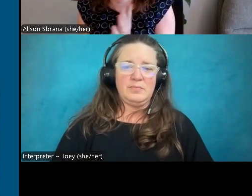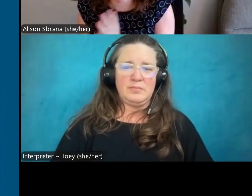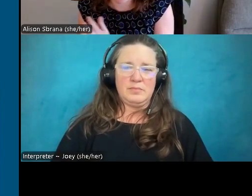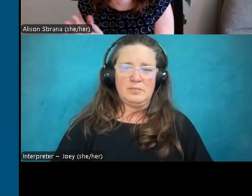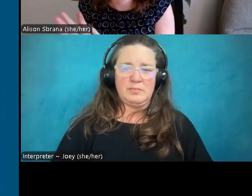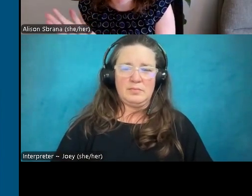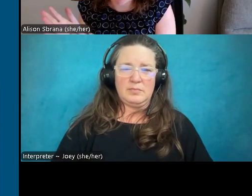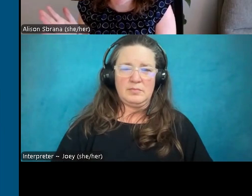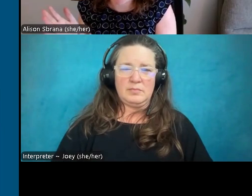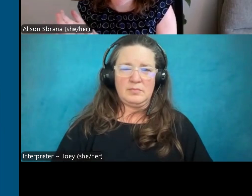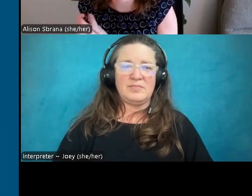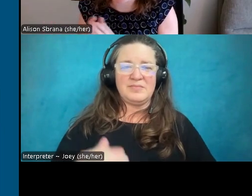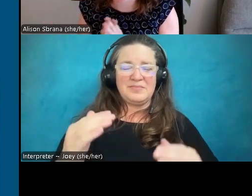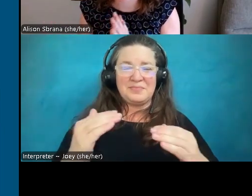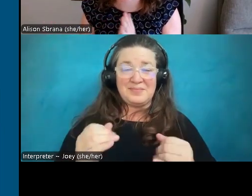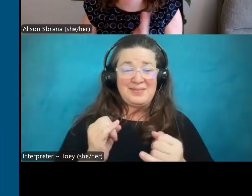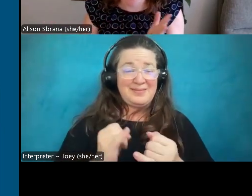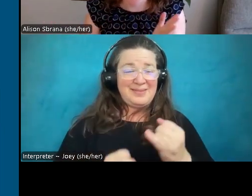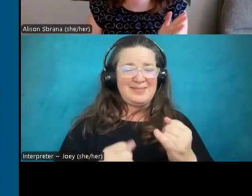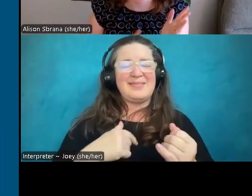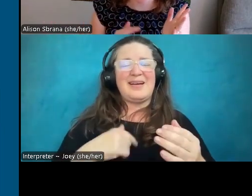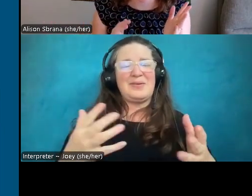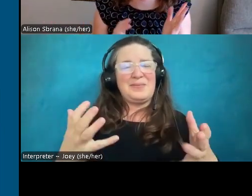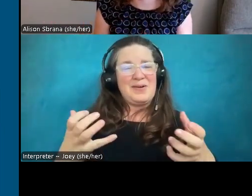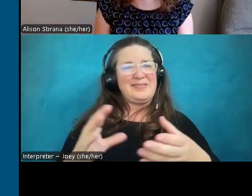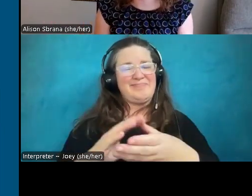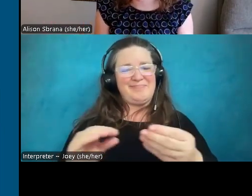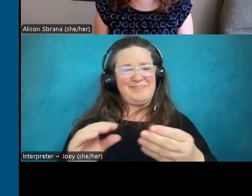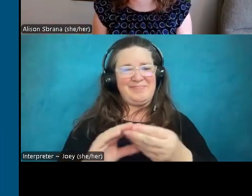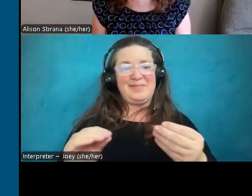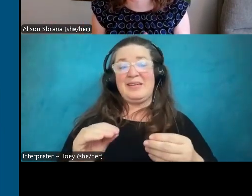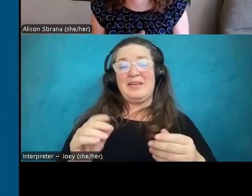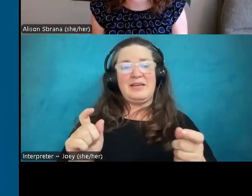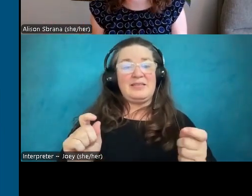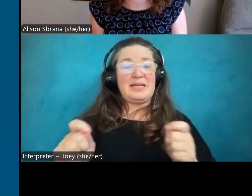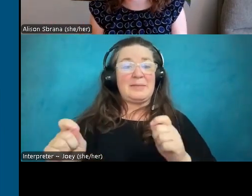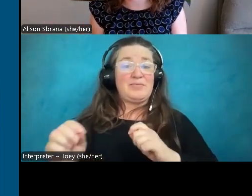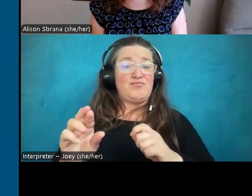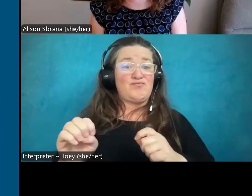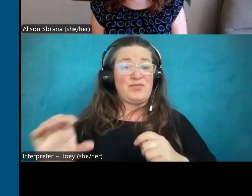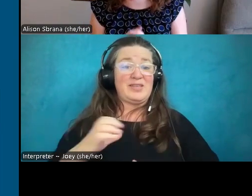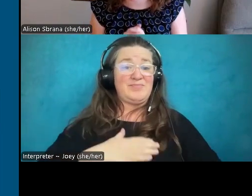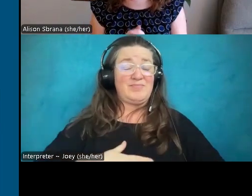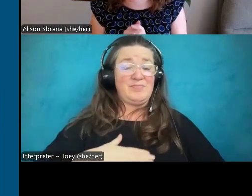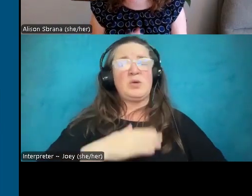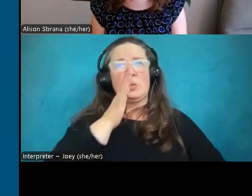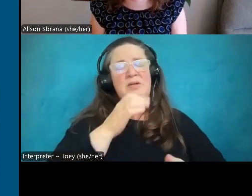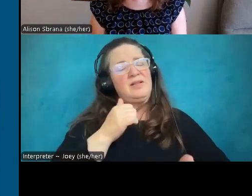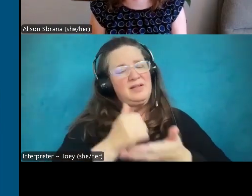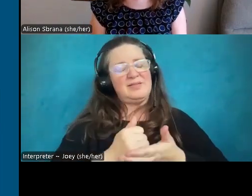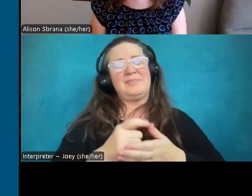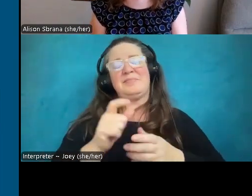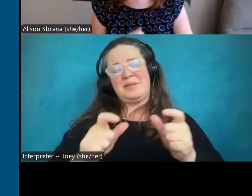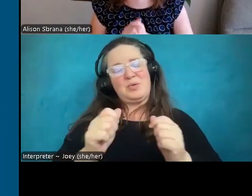So, in conclusion, I want to say that adaptive recreation helps people with long COVID and